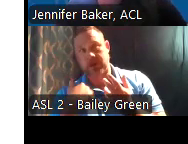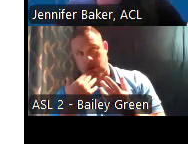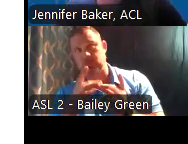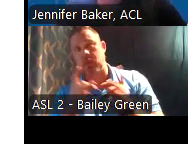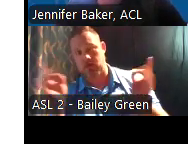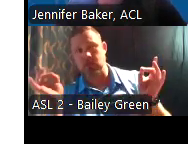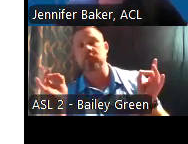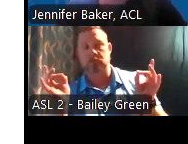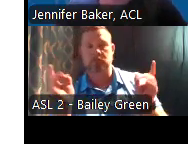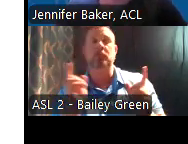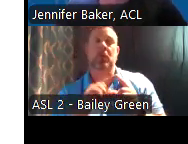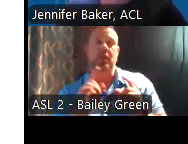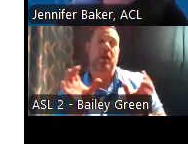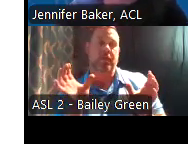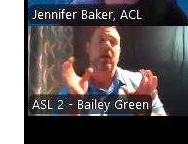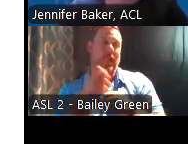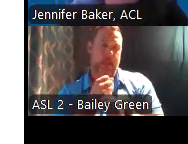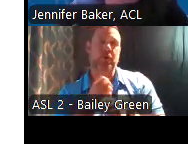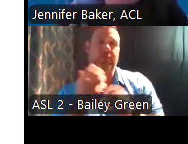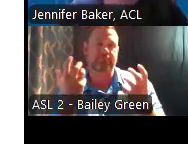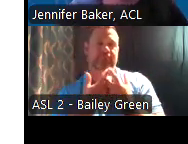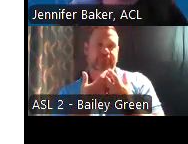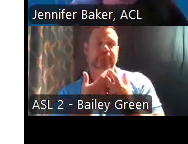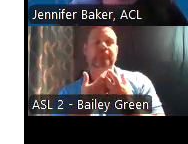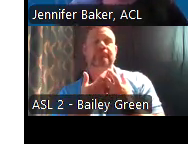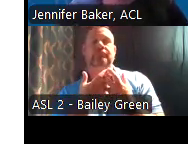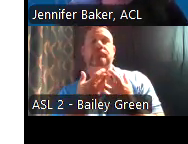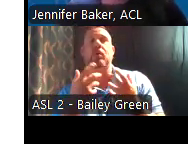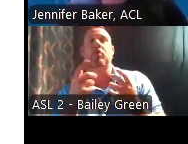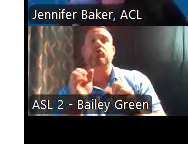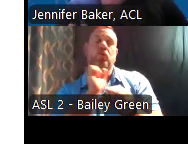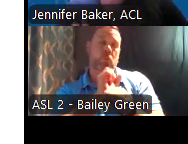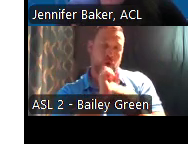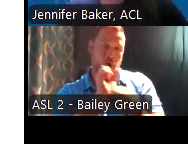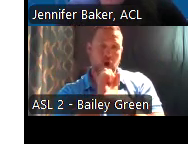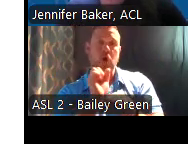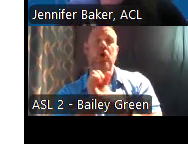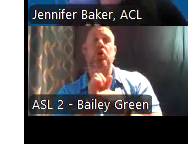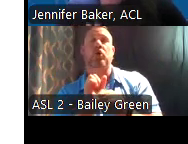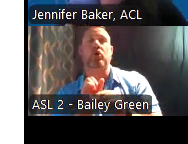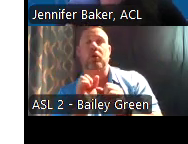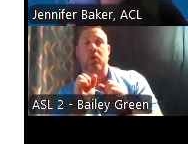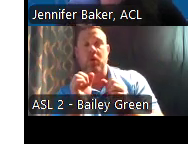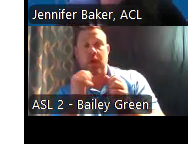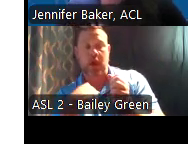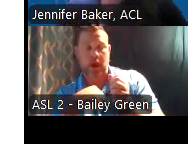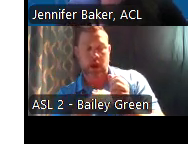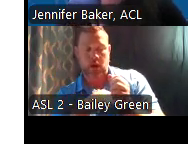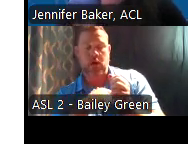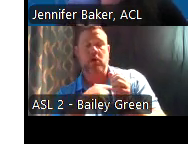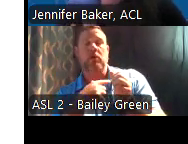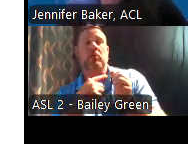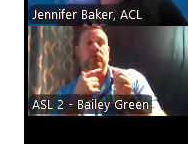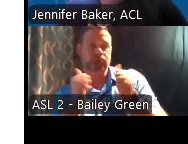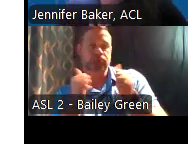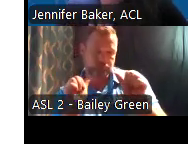the collaborative for short, to work with them to ensure that our efforts